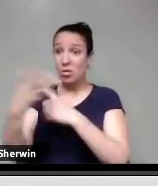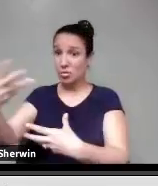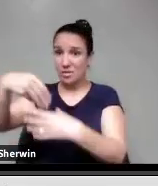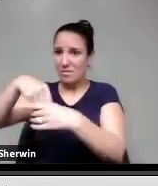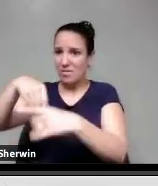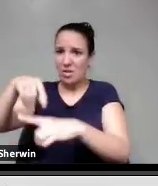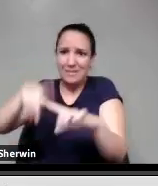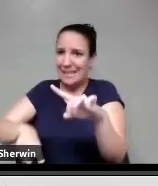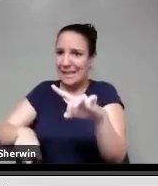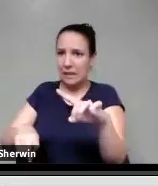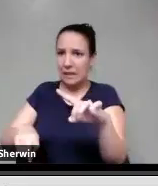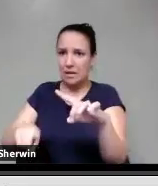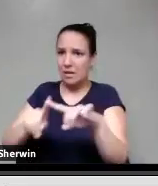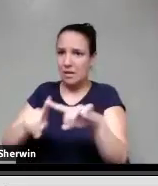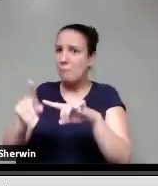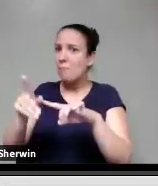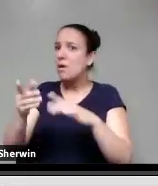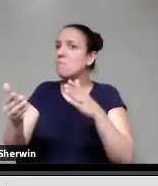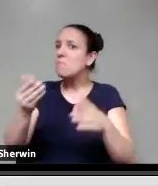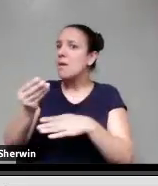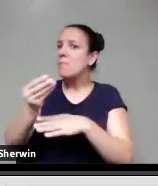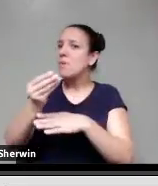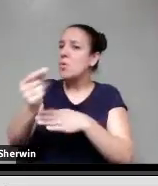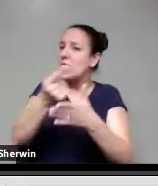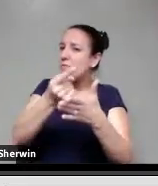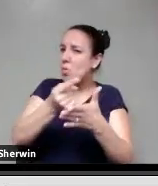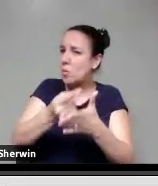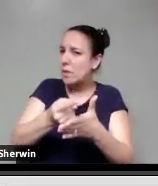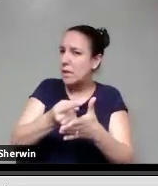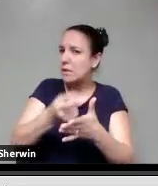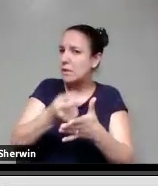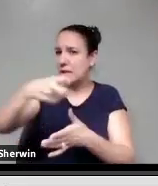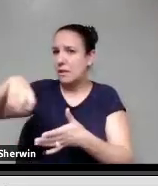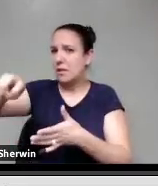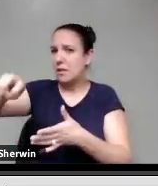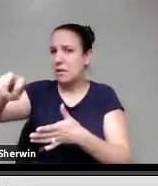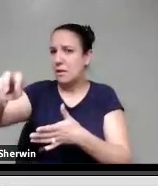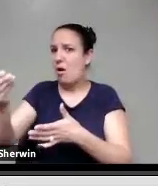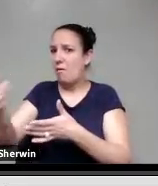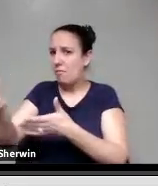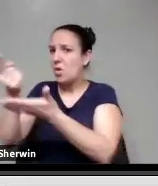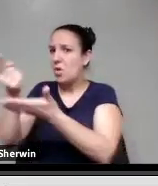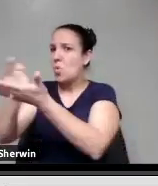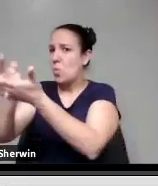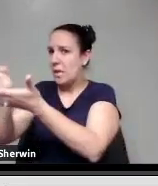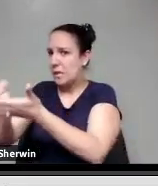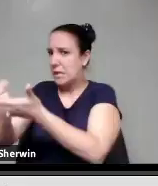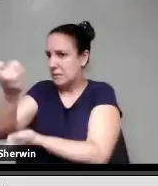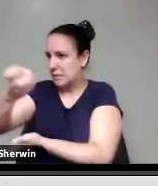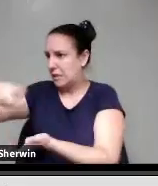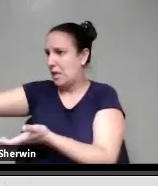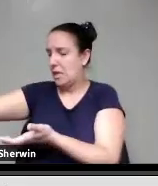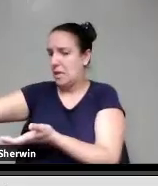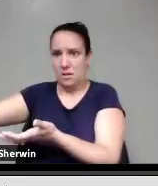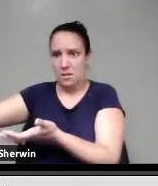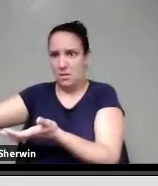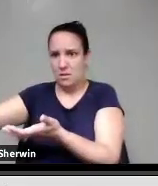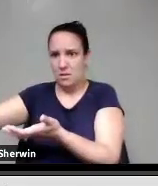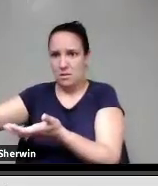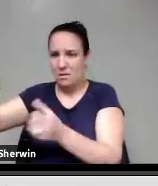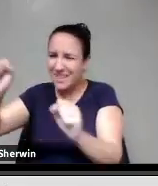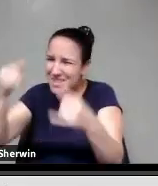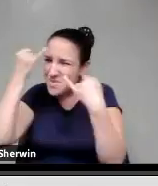each could have a few weeks, then turn it over. And I'm thinking about the absolute nightmare that a library would have of trying to change the